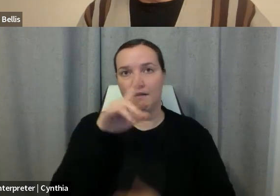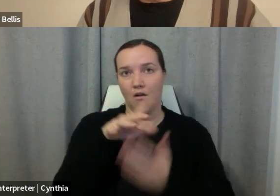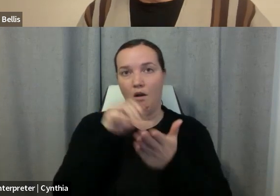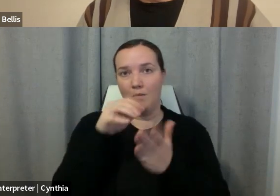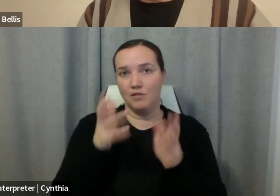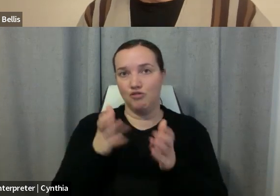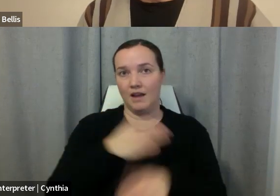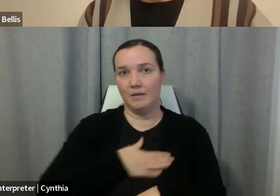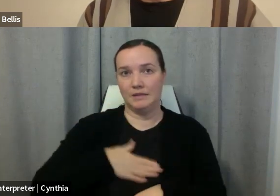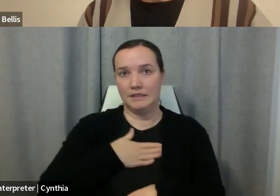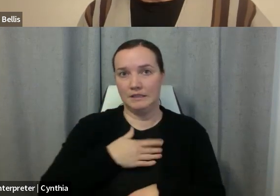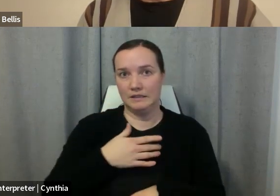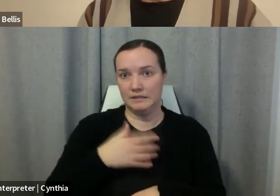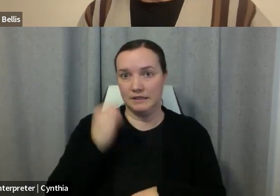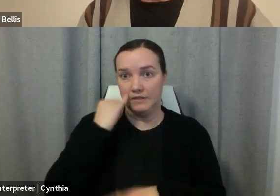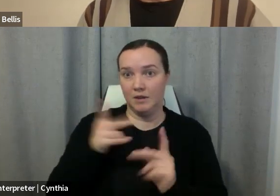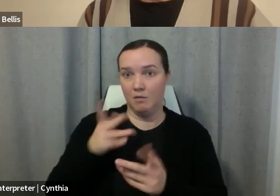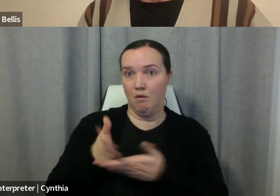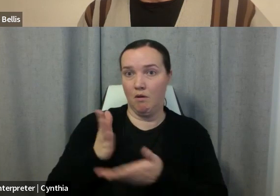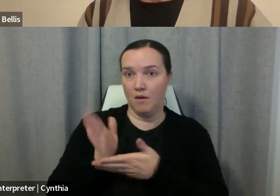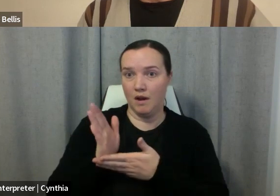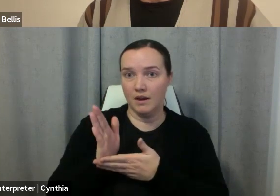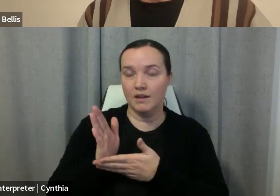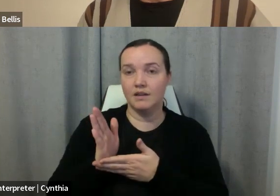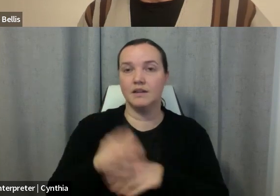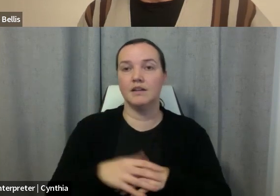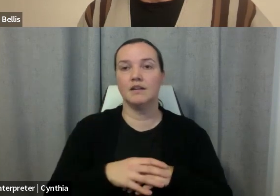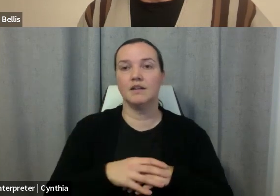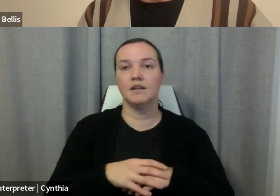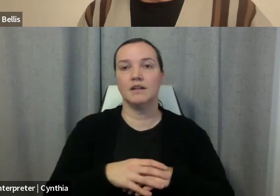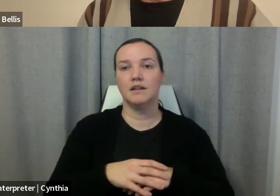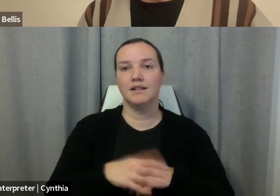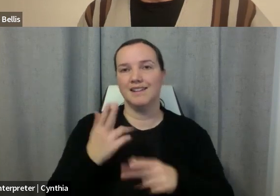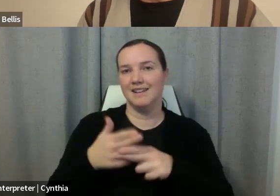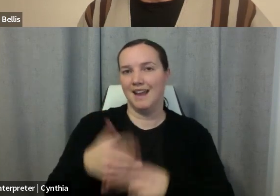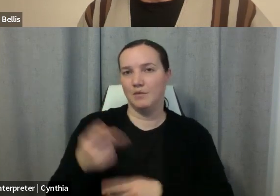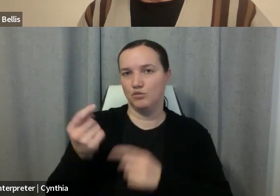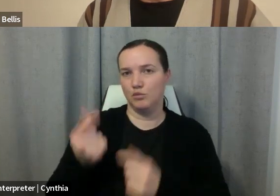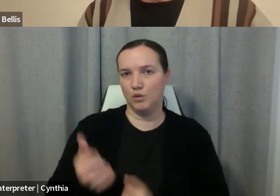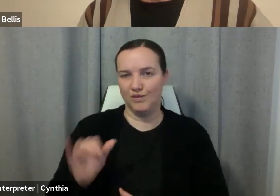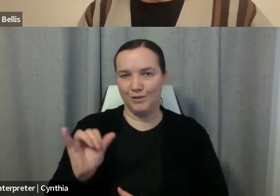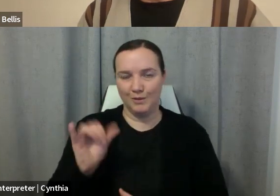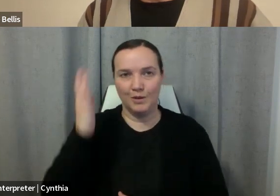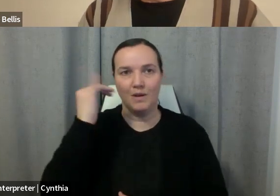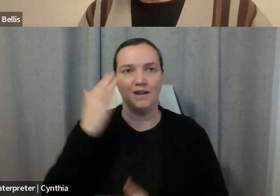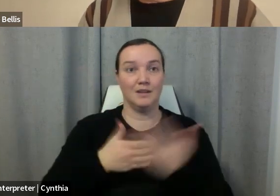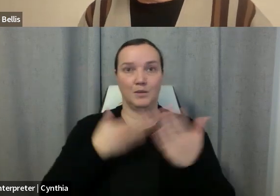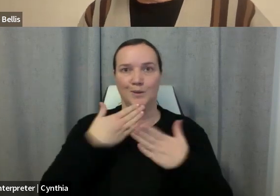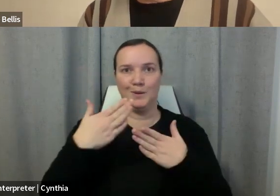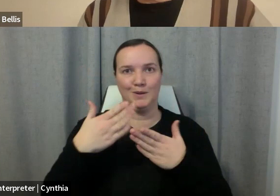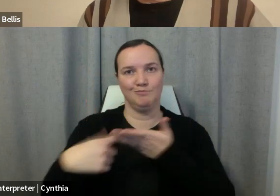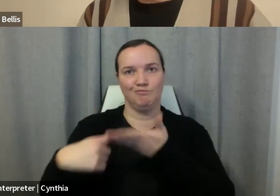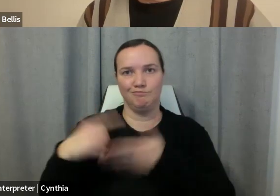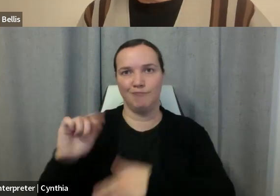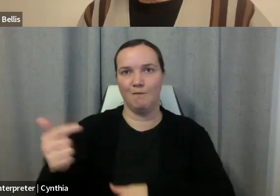chat, actually, if people are okay with copying the chat, we'll remove the names, of course, put them there. Because there's some good back and forth that would be good.